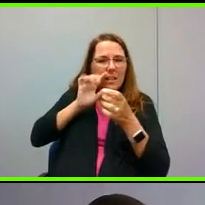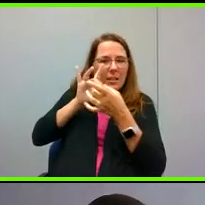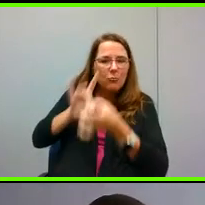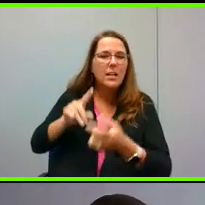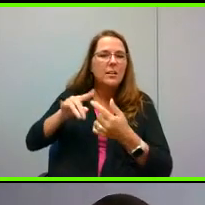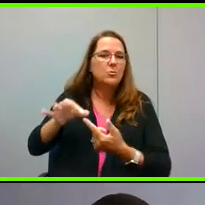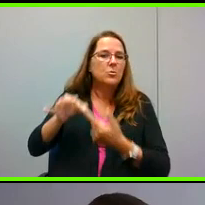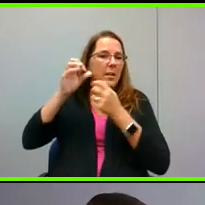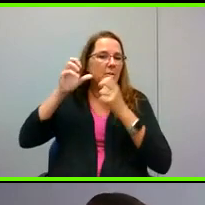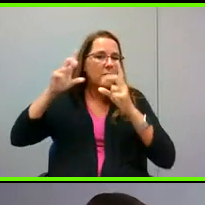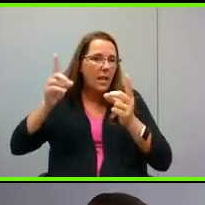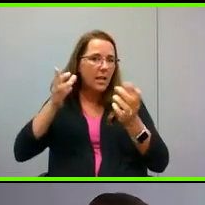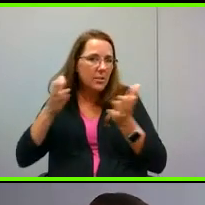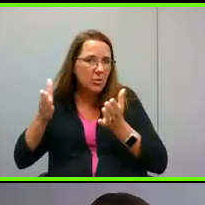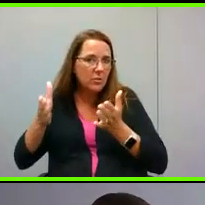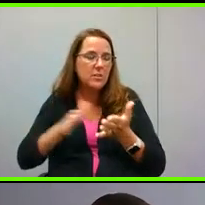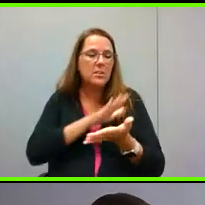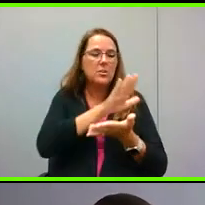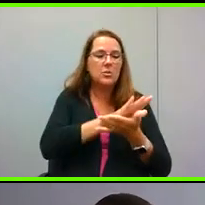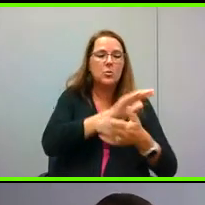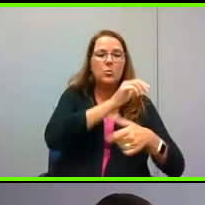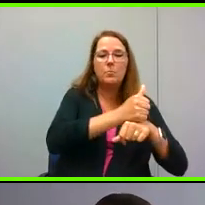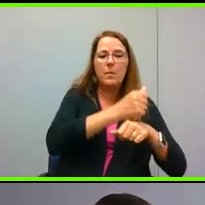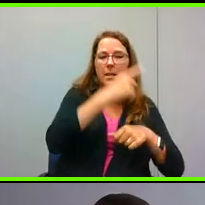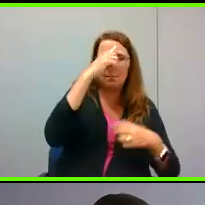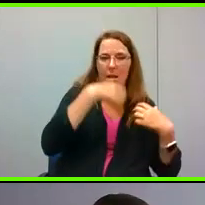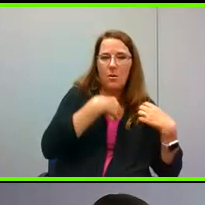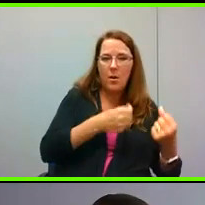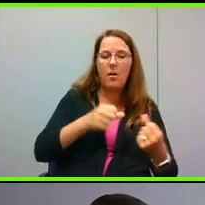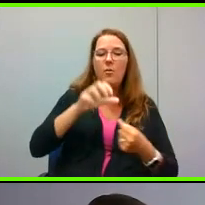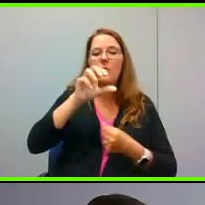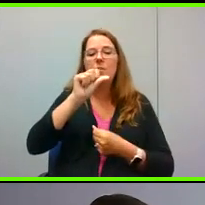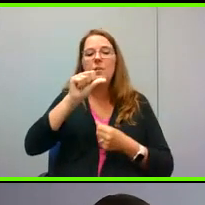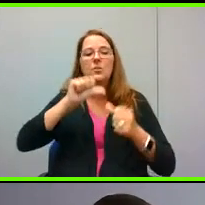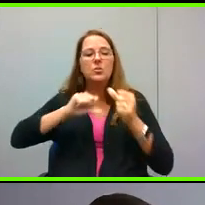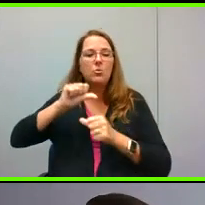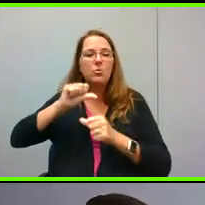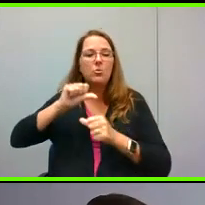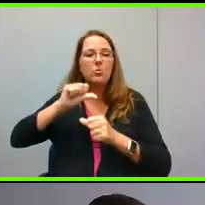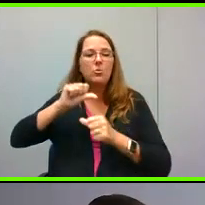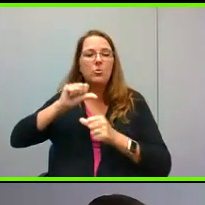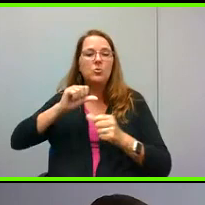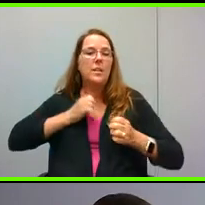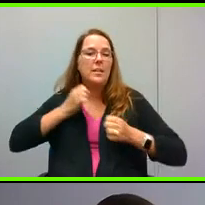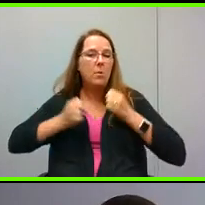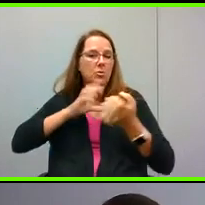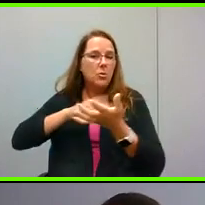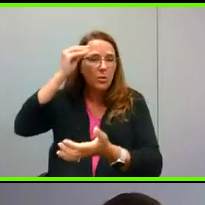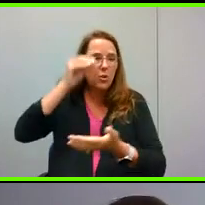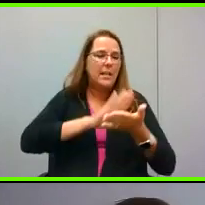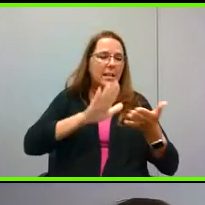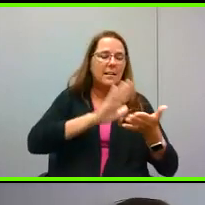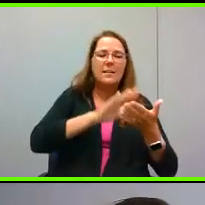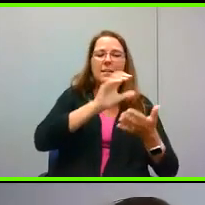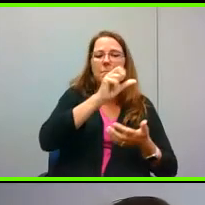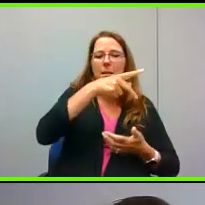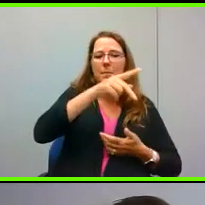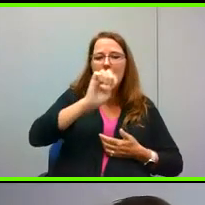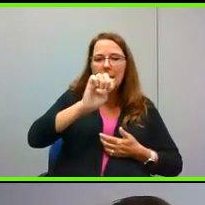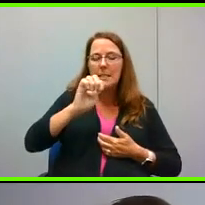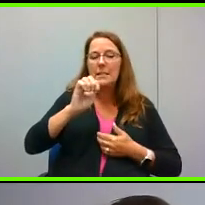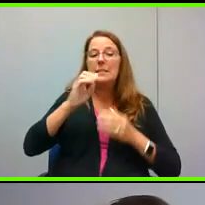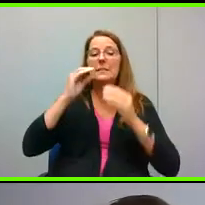and supports, school-based mental health, social emotional learning, cleaning and sanitizing supplies, instructional delivery supports,